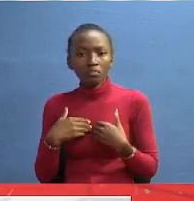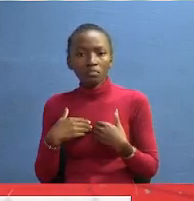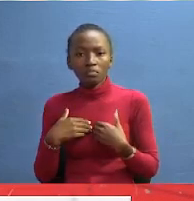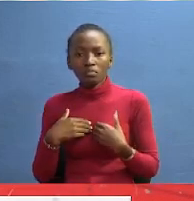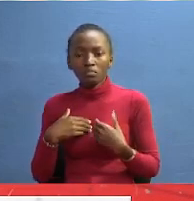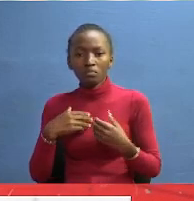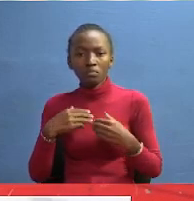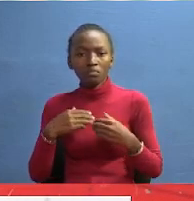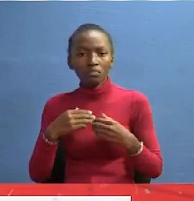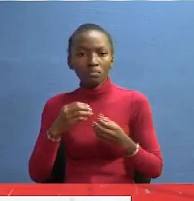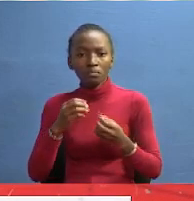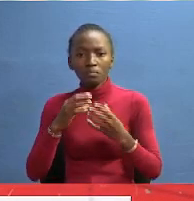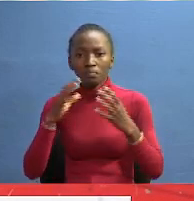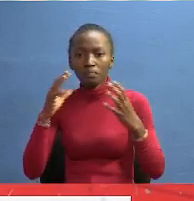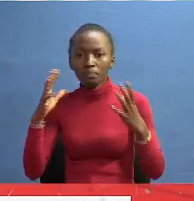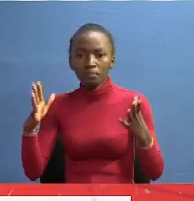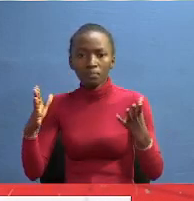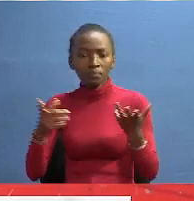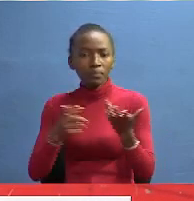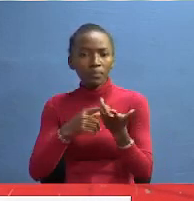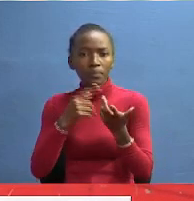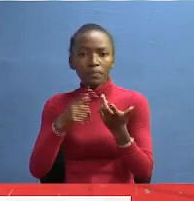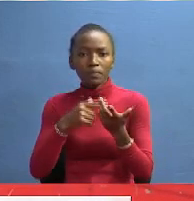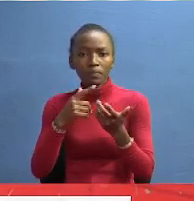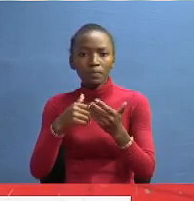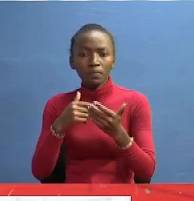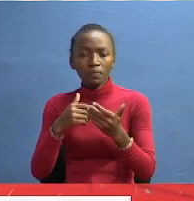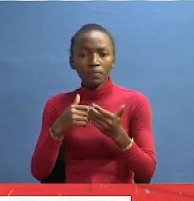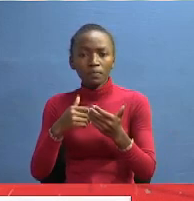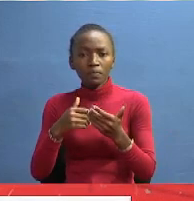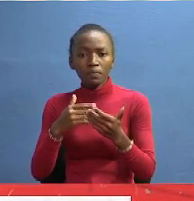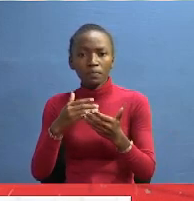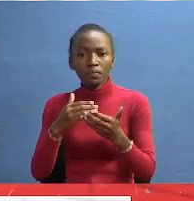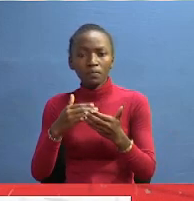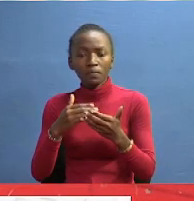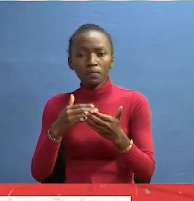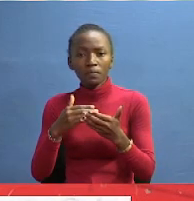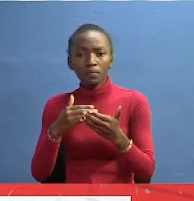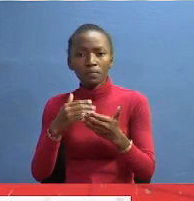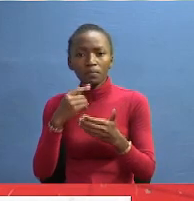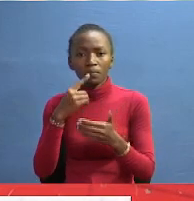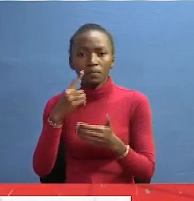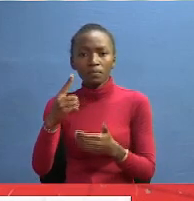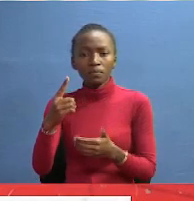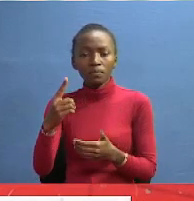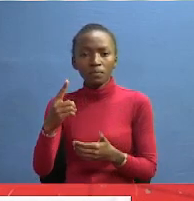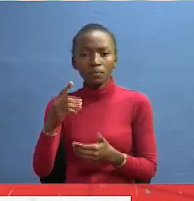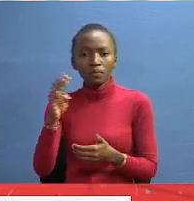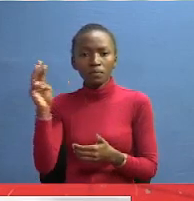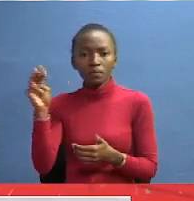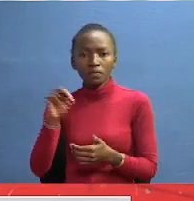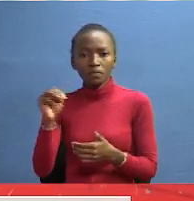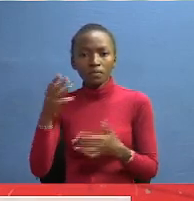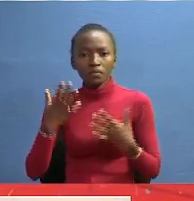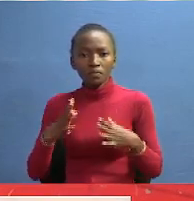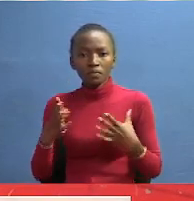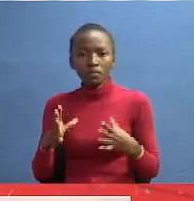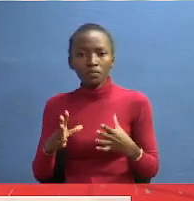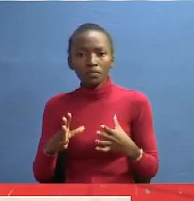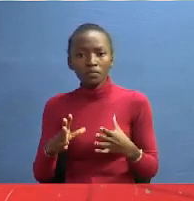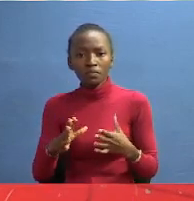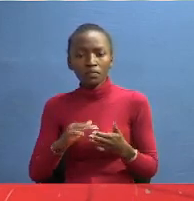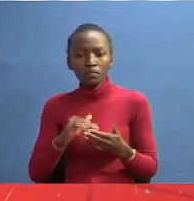about 100 million people. Think about it, that it's like more than double the